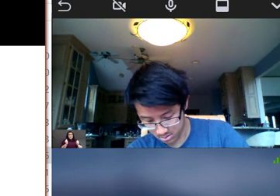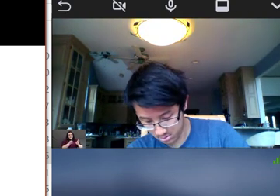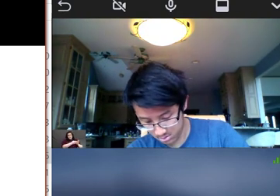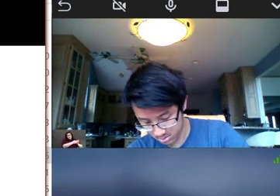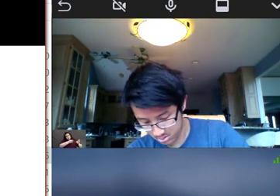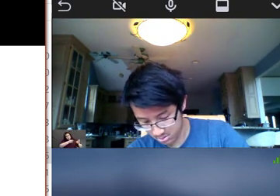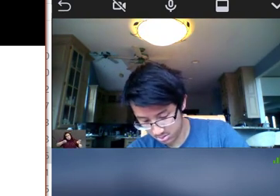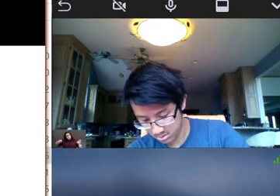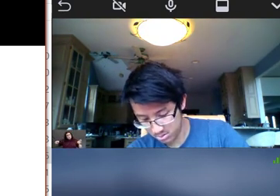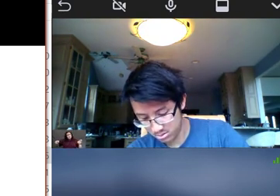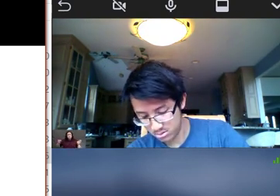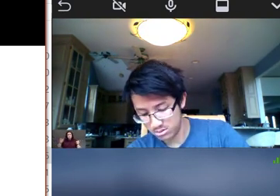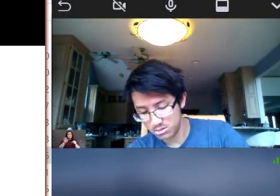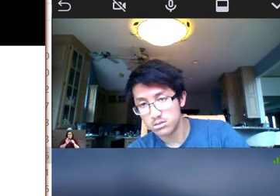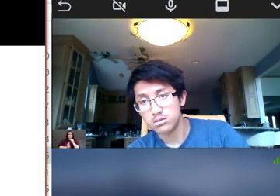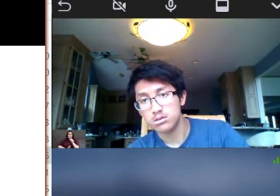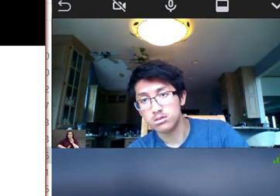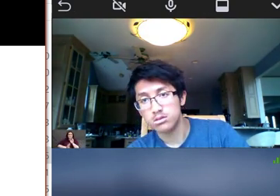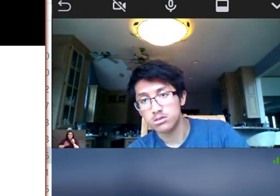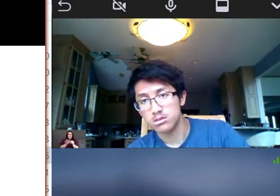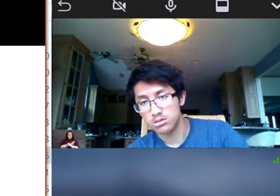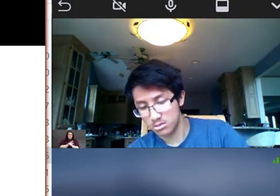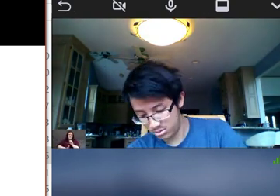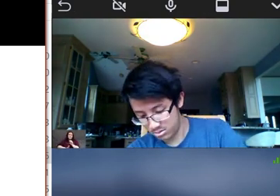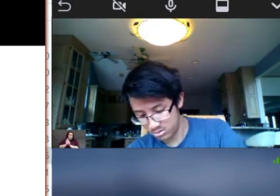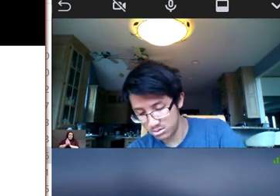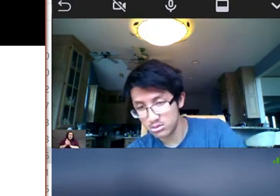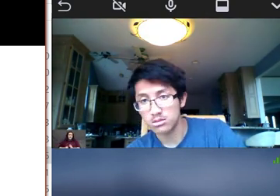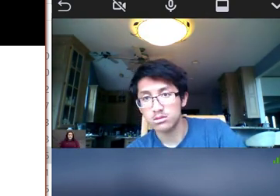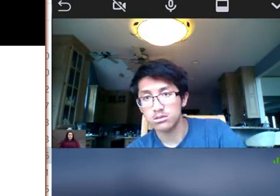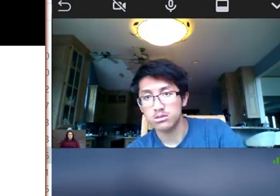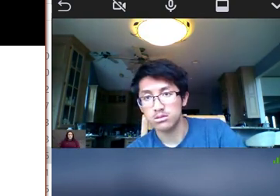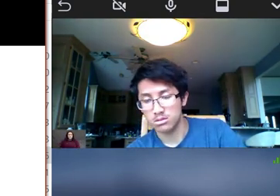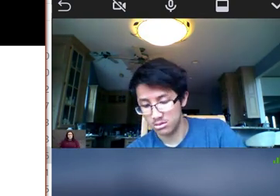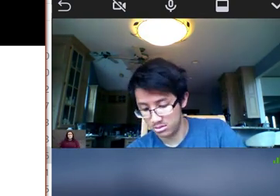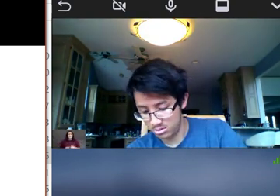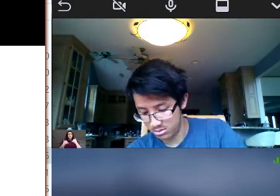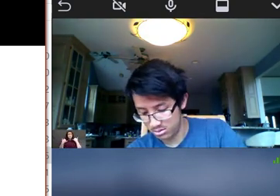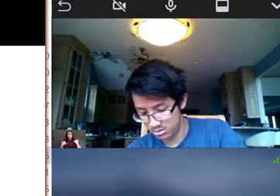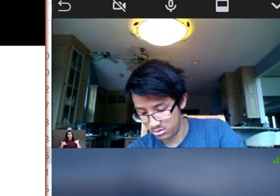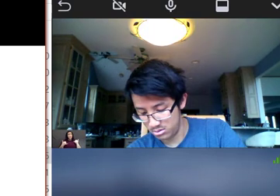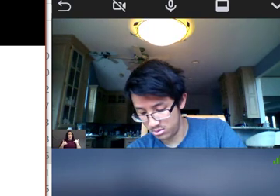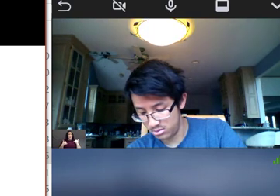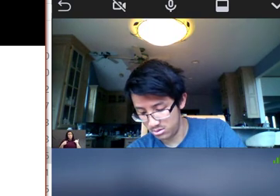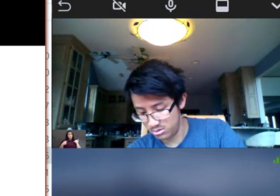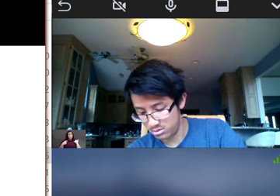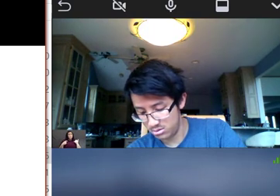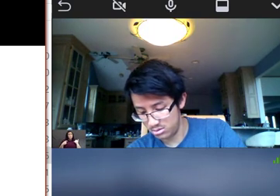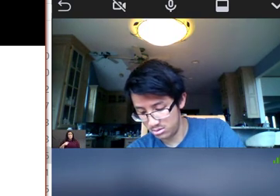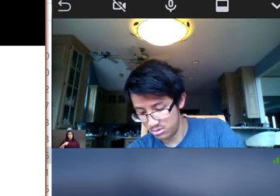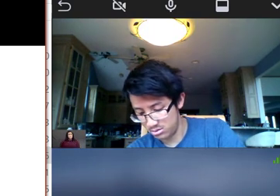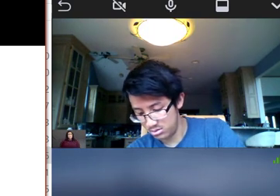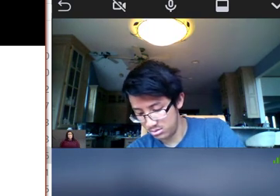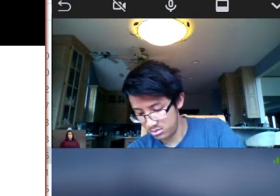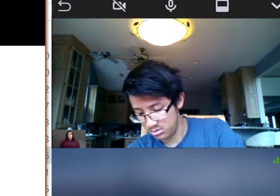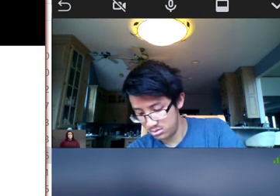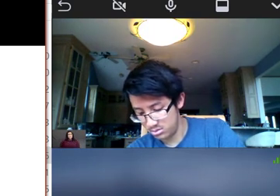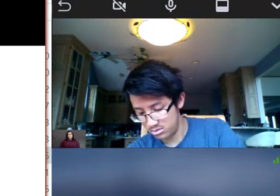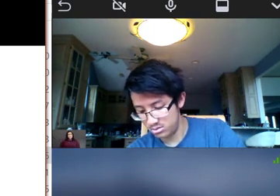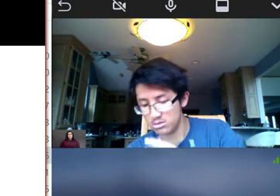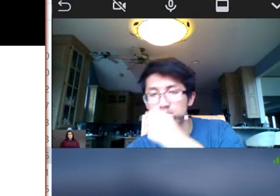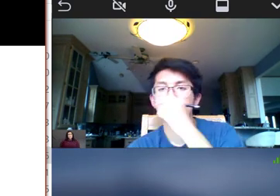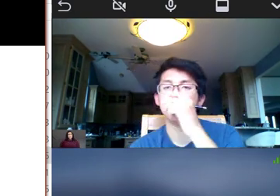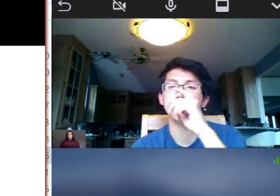at the end of the pipe. So, you know, even if it was fully developed only towards the end, we would still probably be able to use